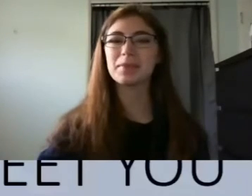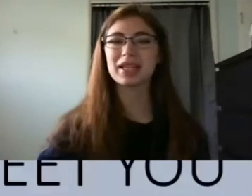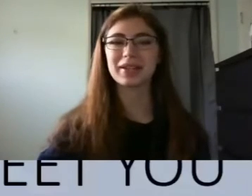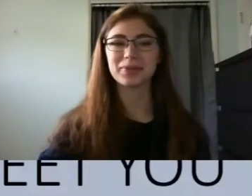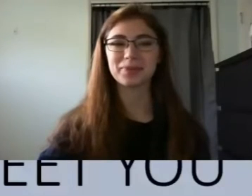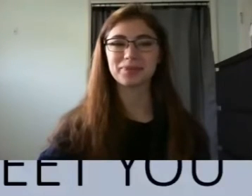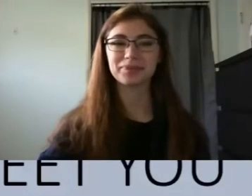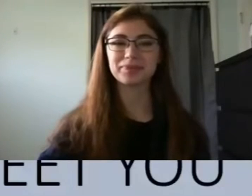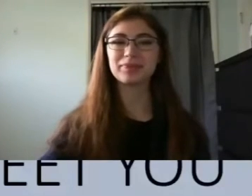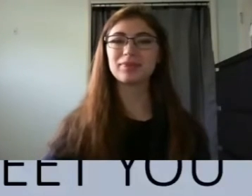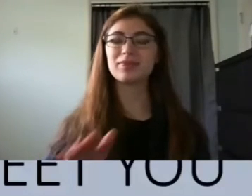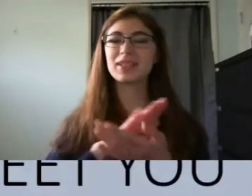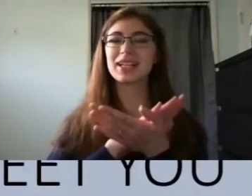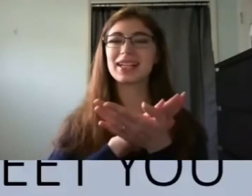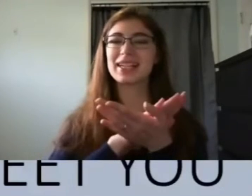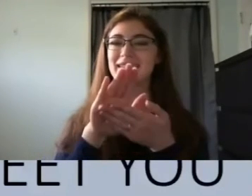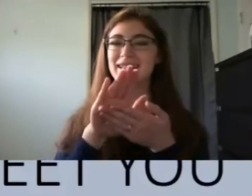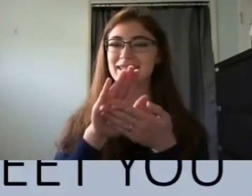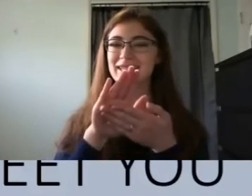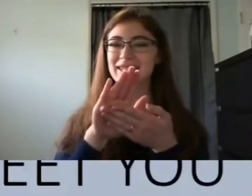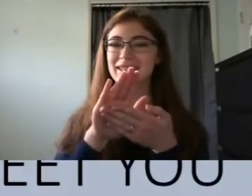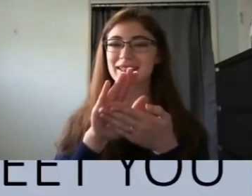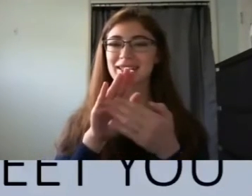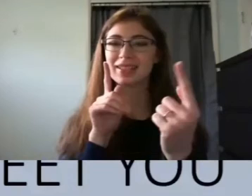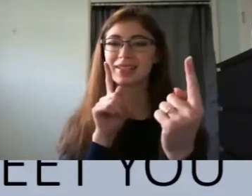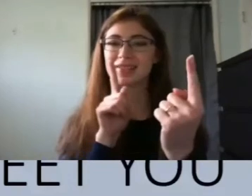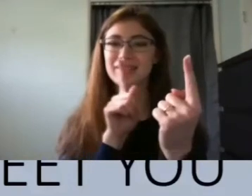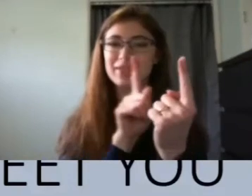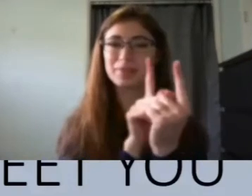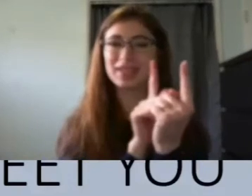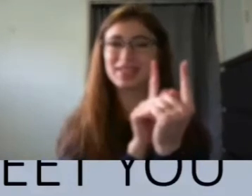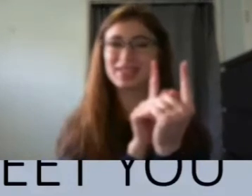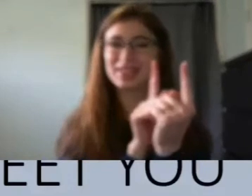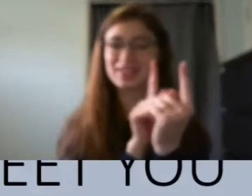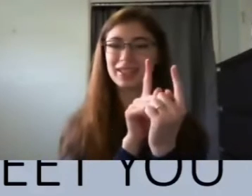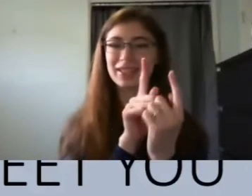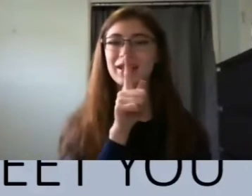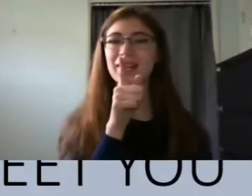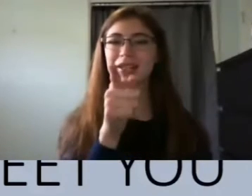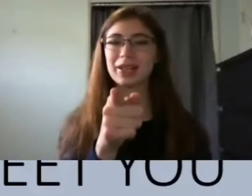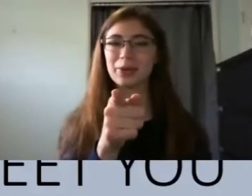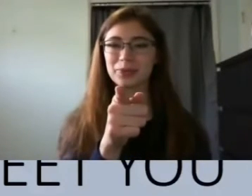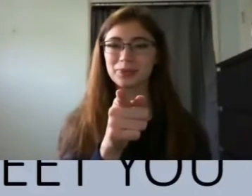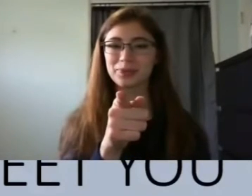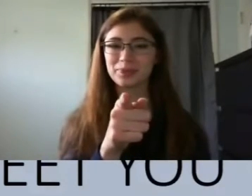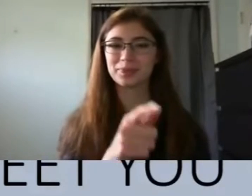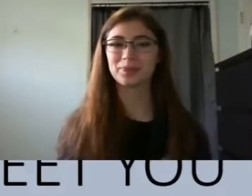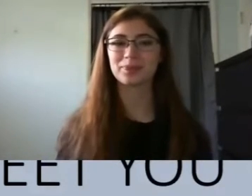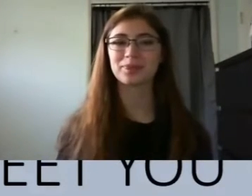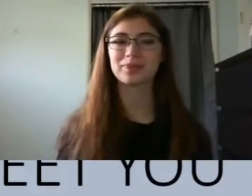Nice to meet you. Nice. Meet you.